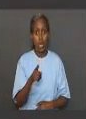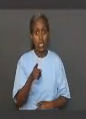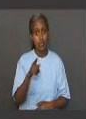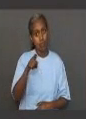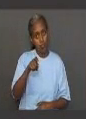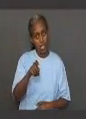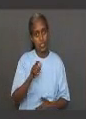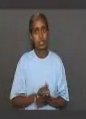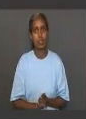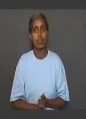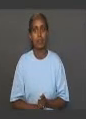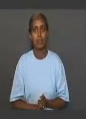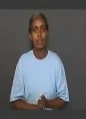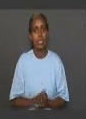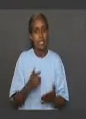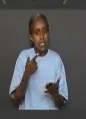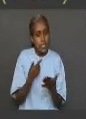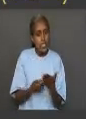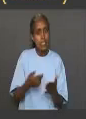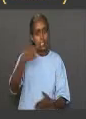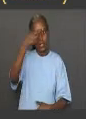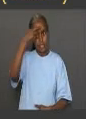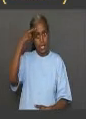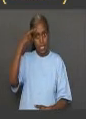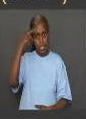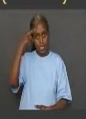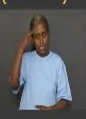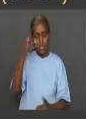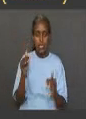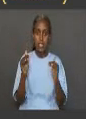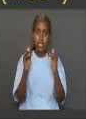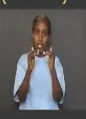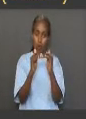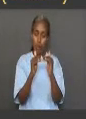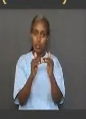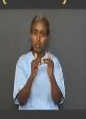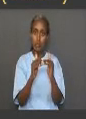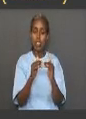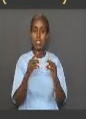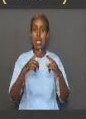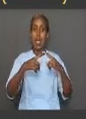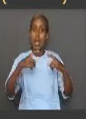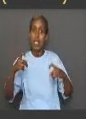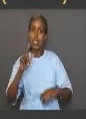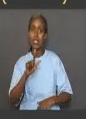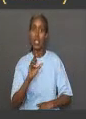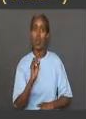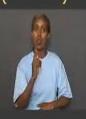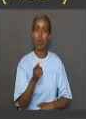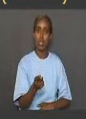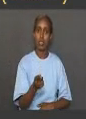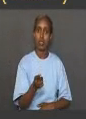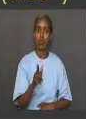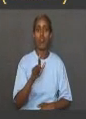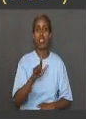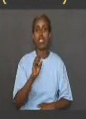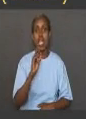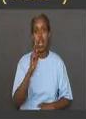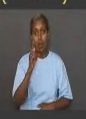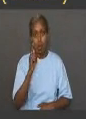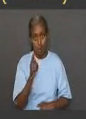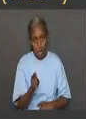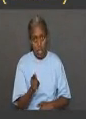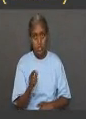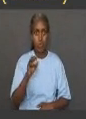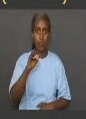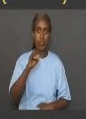x. In this case, it is equal to the anti-logarithm of the logarithm